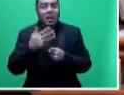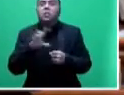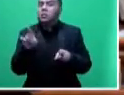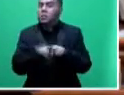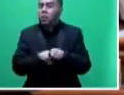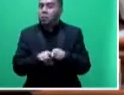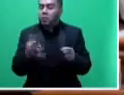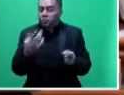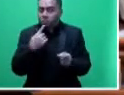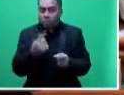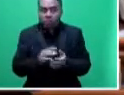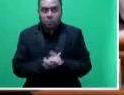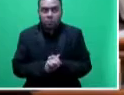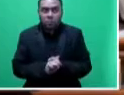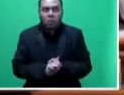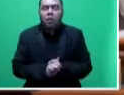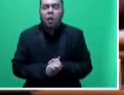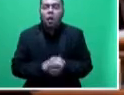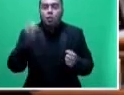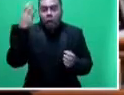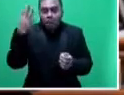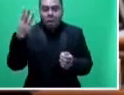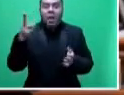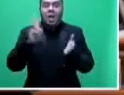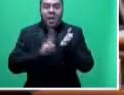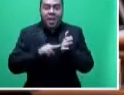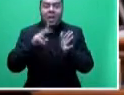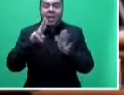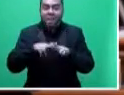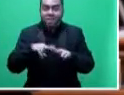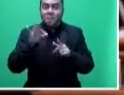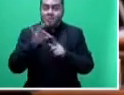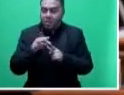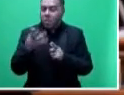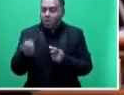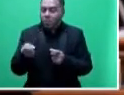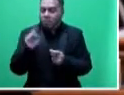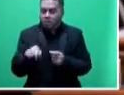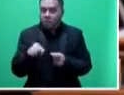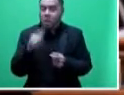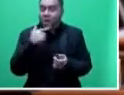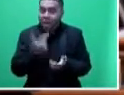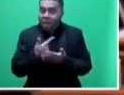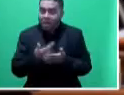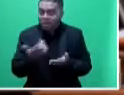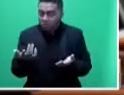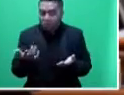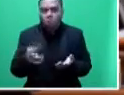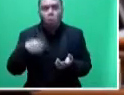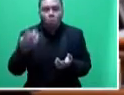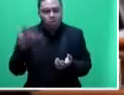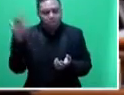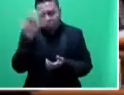said. SODELPA and NFP need to understand that their habit of lying is directly putting Fijians in danger. I urge all